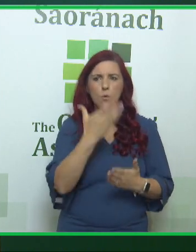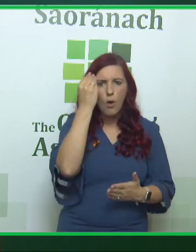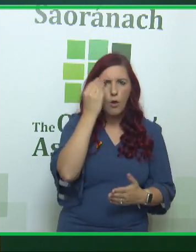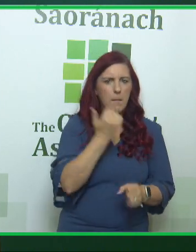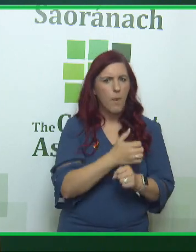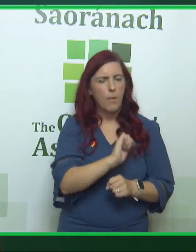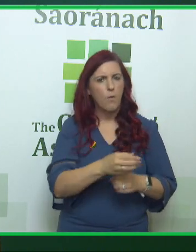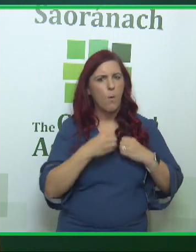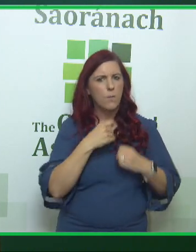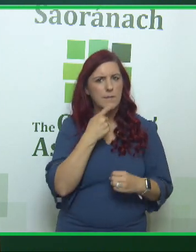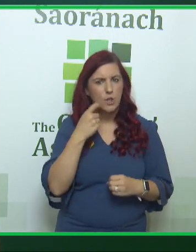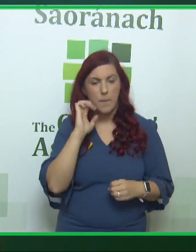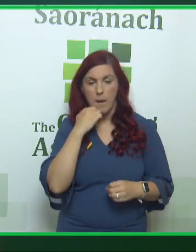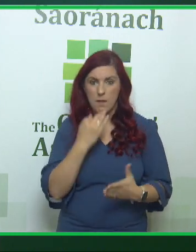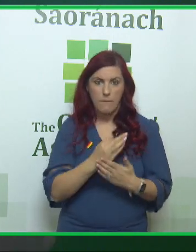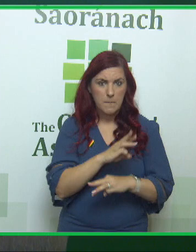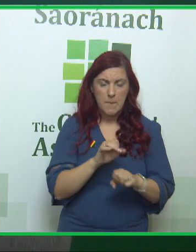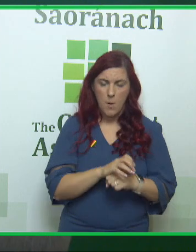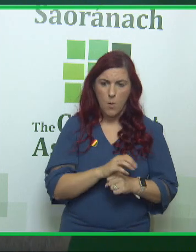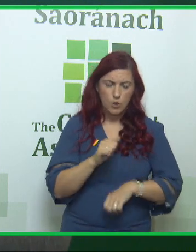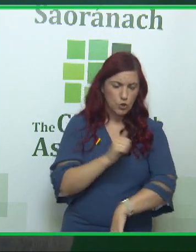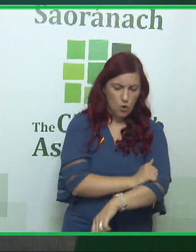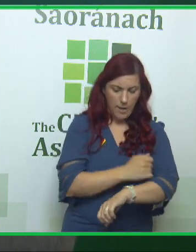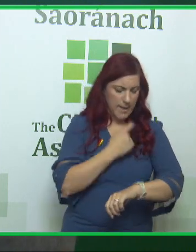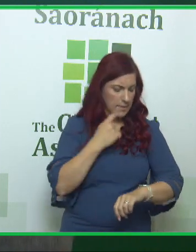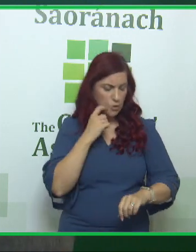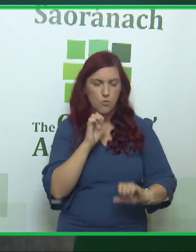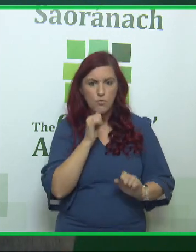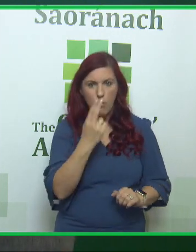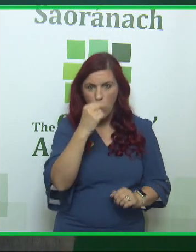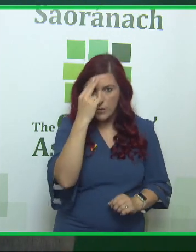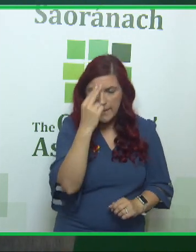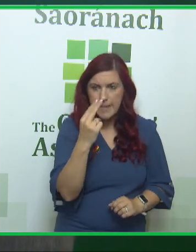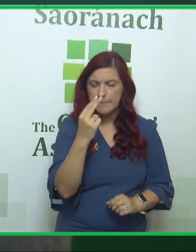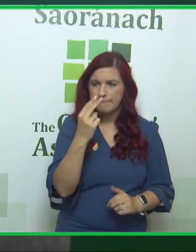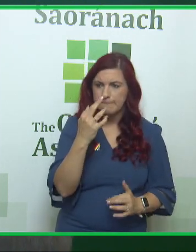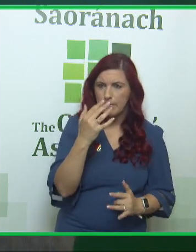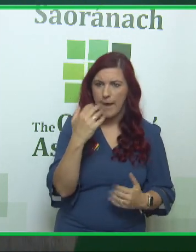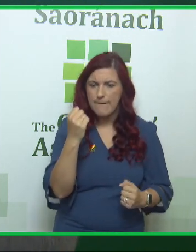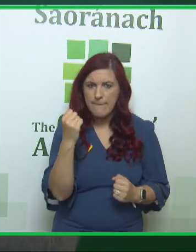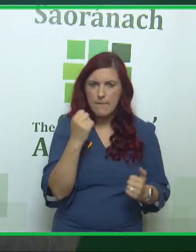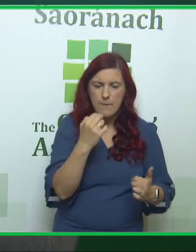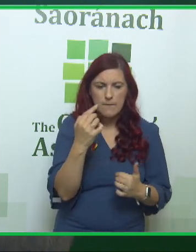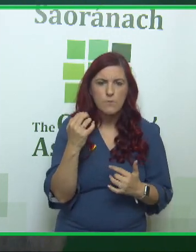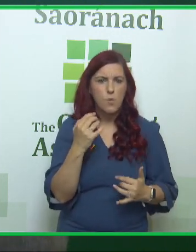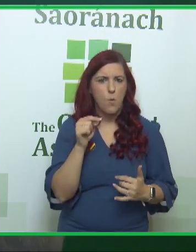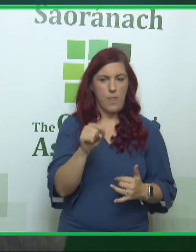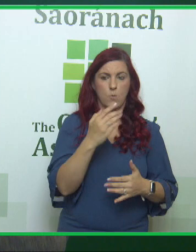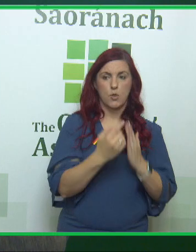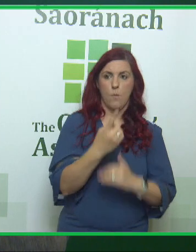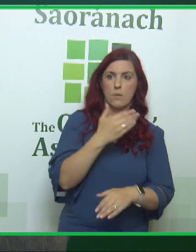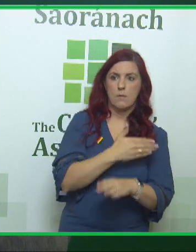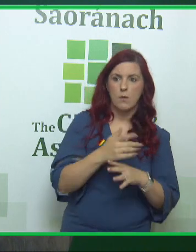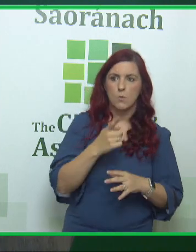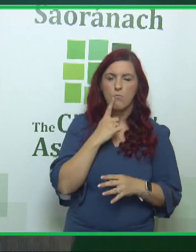of people, when they're in the throes of addiction, don't understand the dynamics that are in operation, and that when someone starts craving